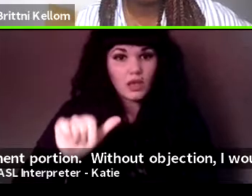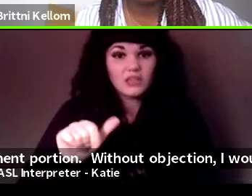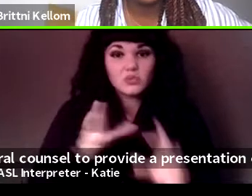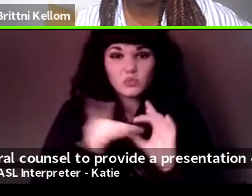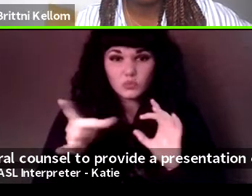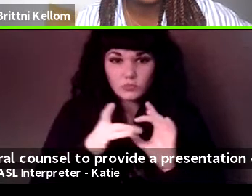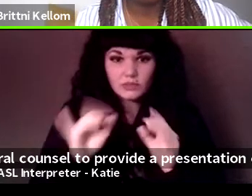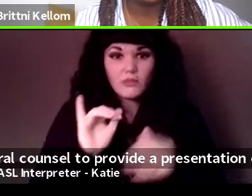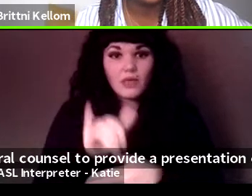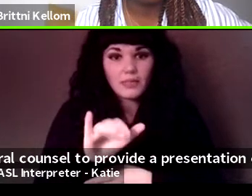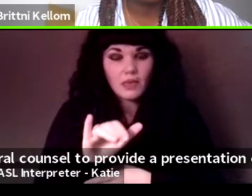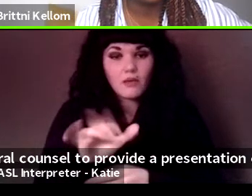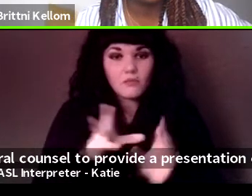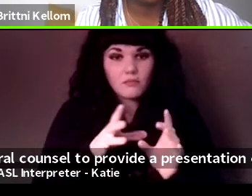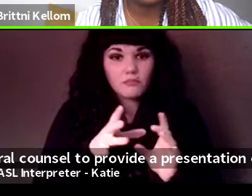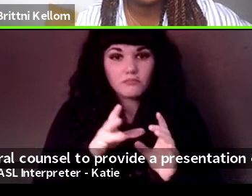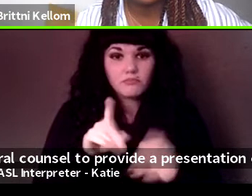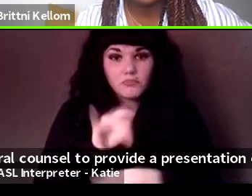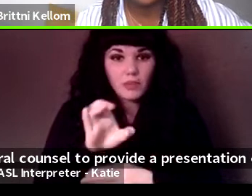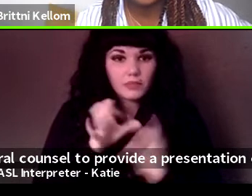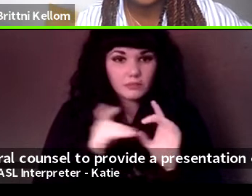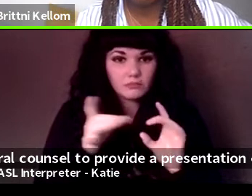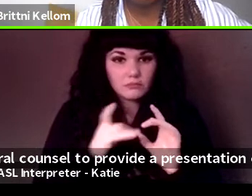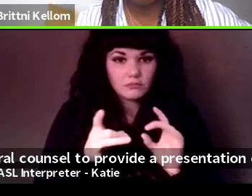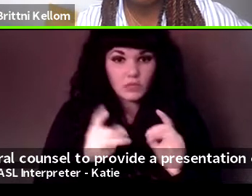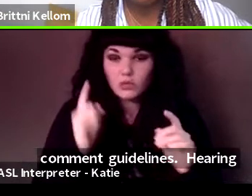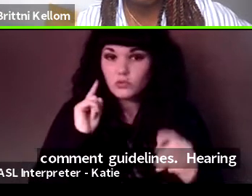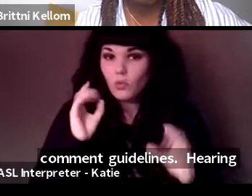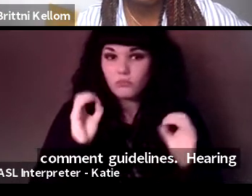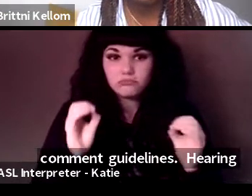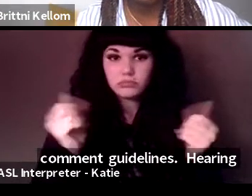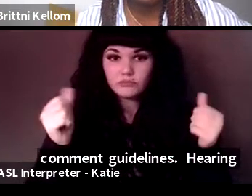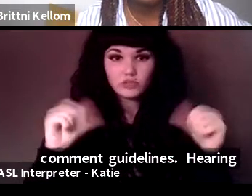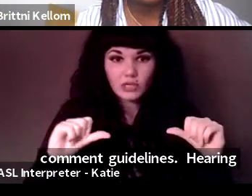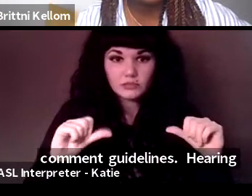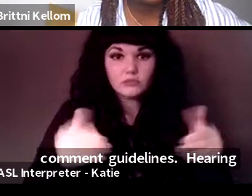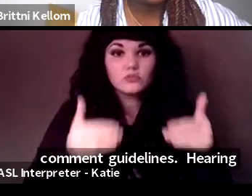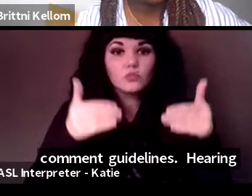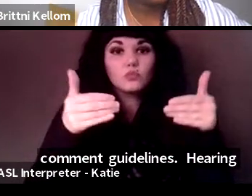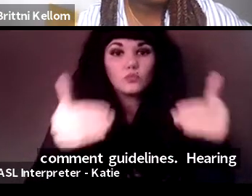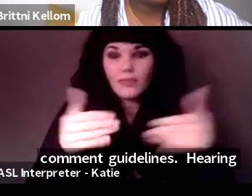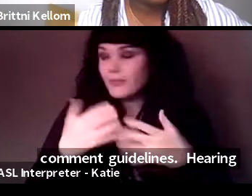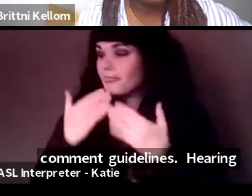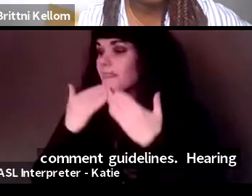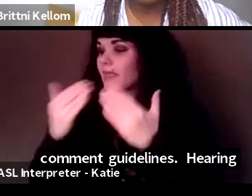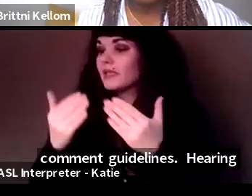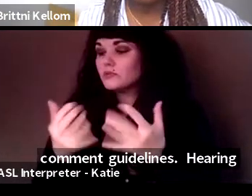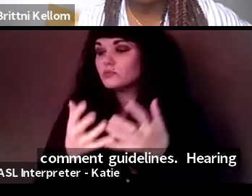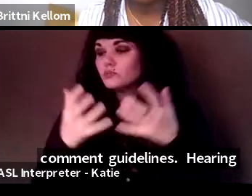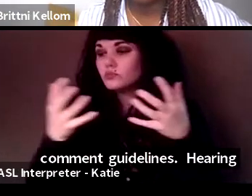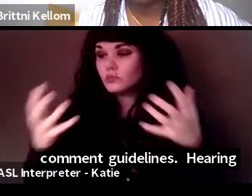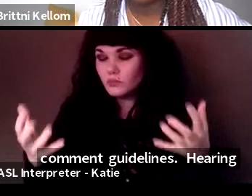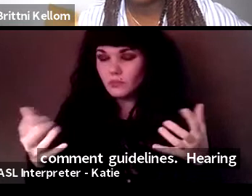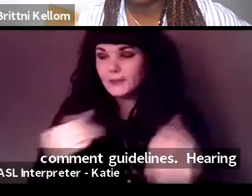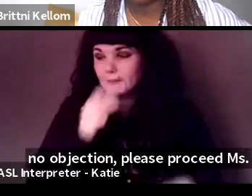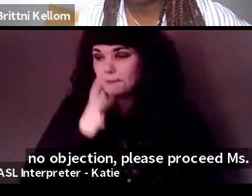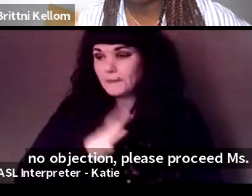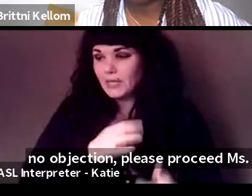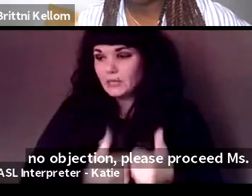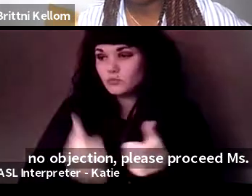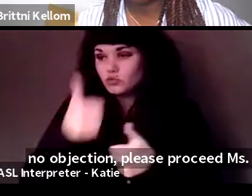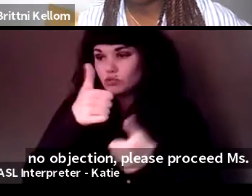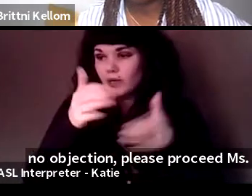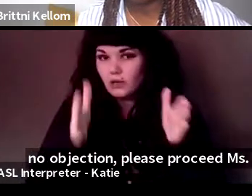Hearing no objection, please proceed, Ms. Pastula. Thank you very much, Madam Chair. For the benefit of the